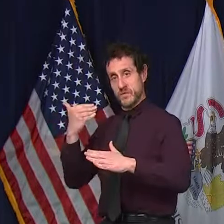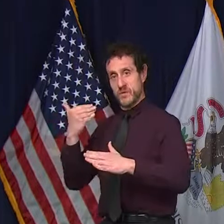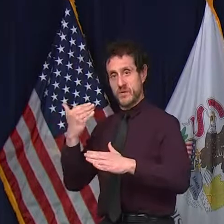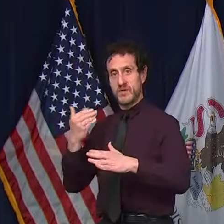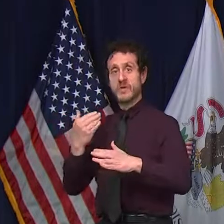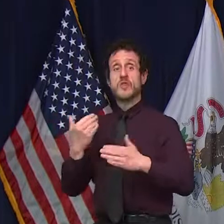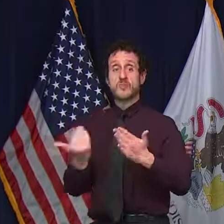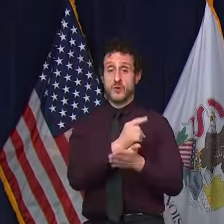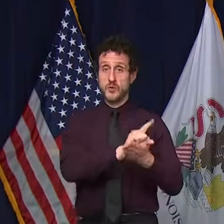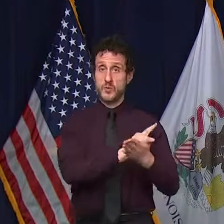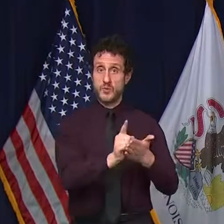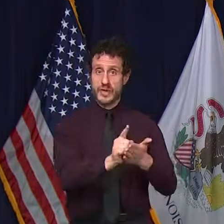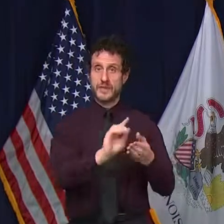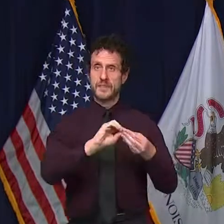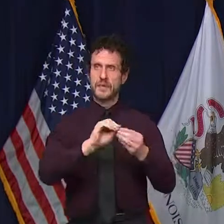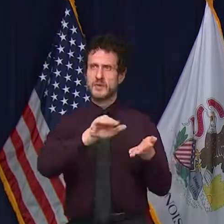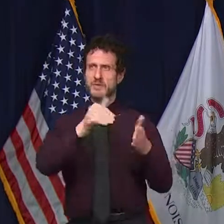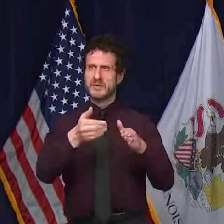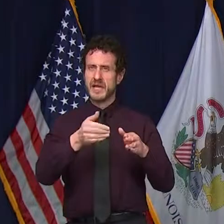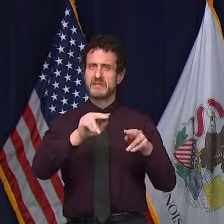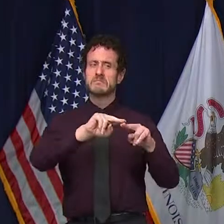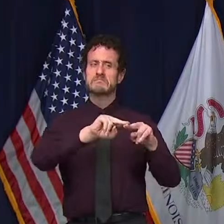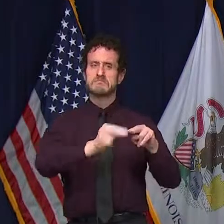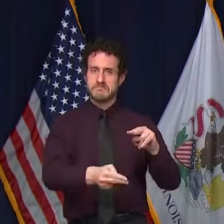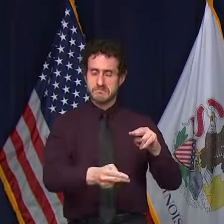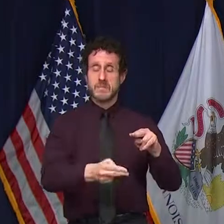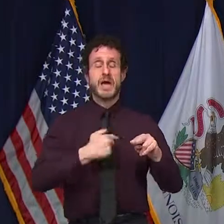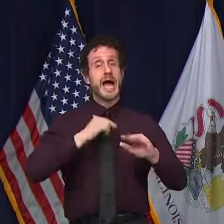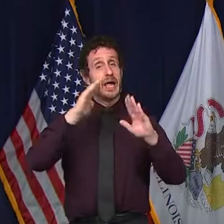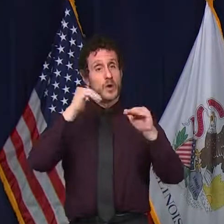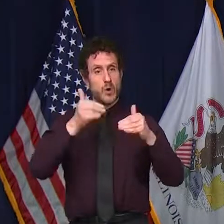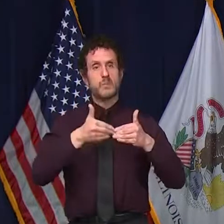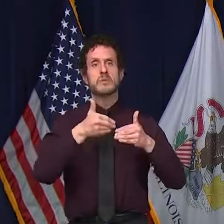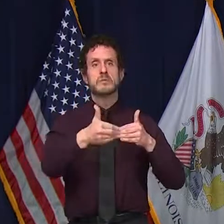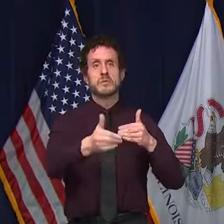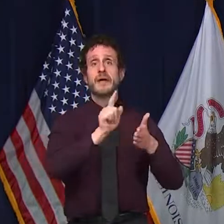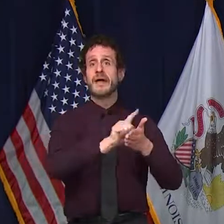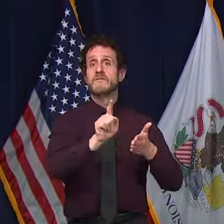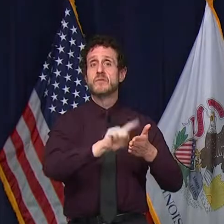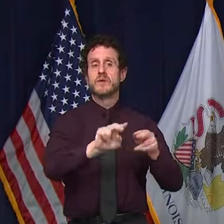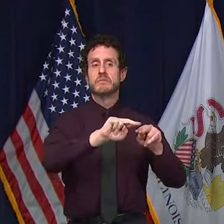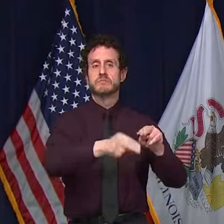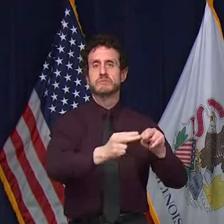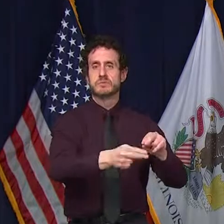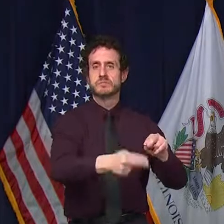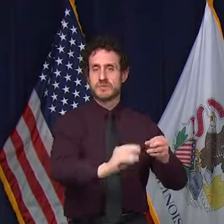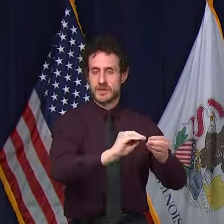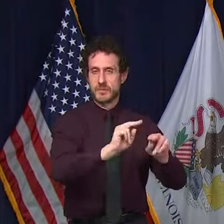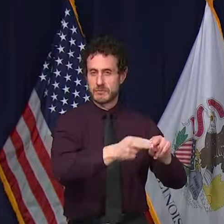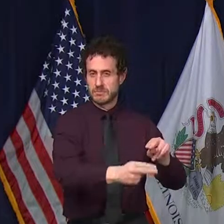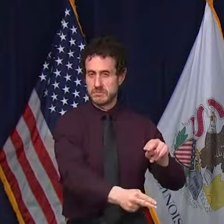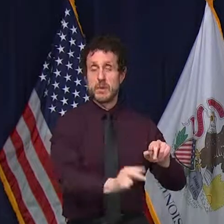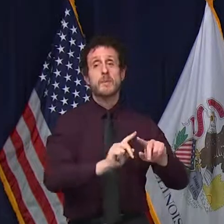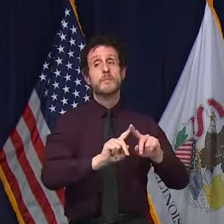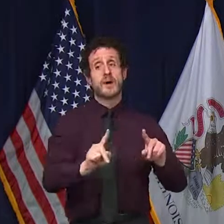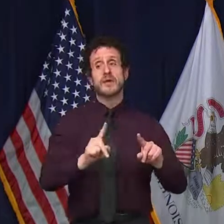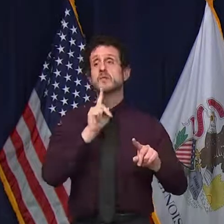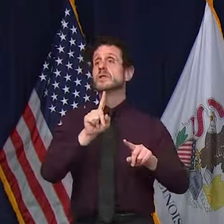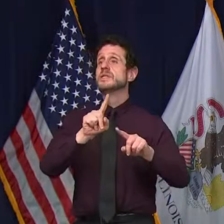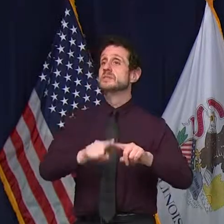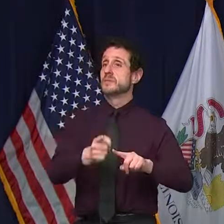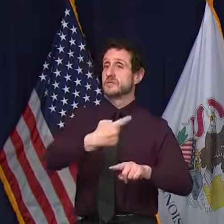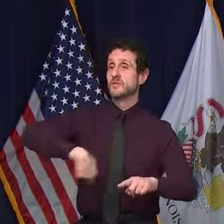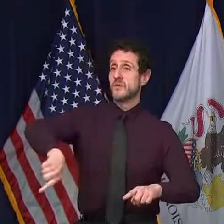this fact is the beginning of a downward trend. But of course, that also depends on all of